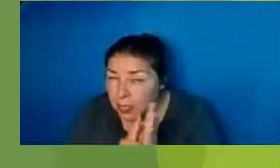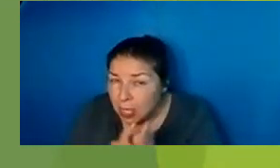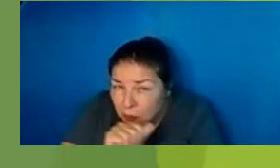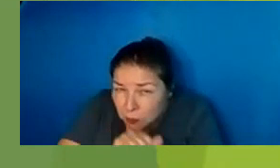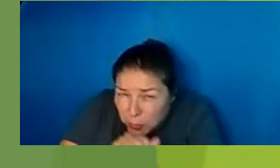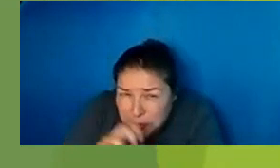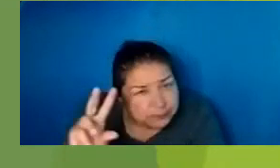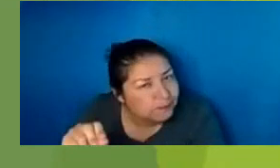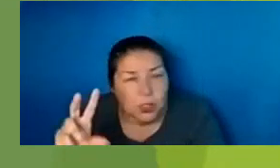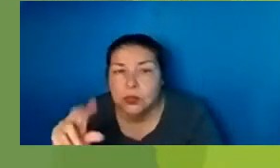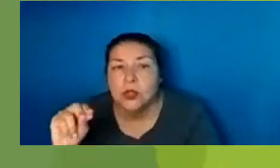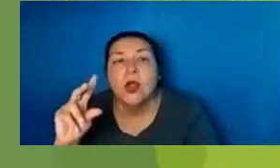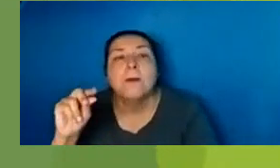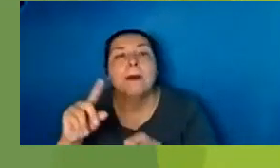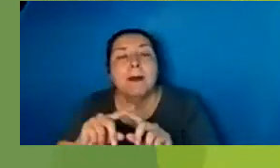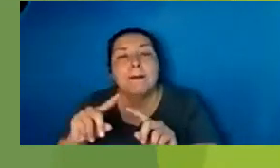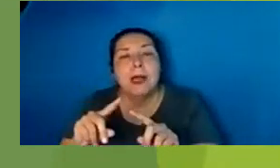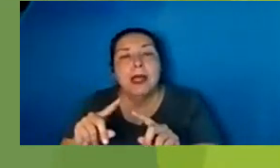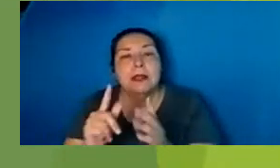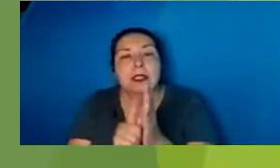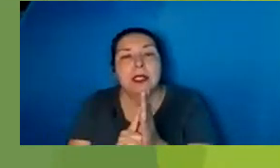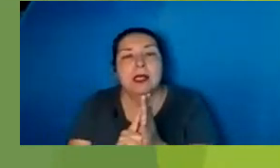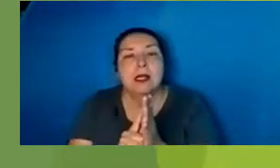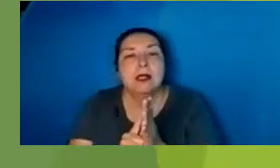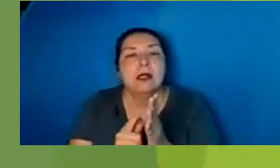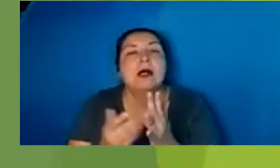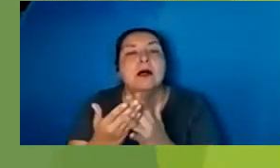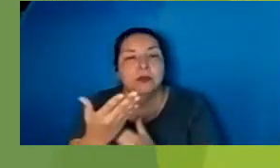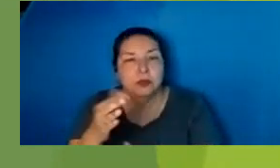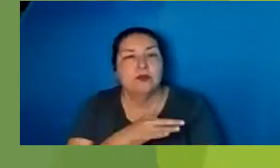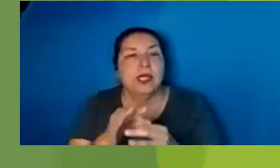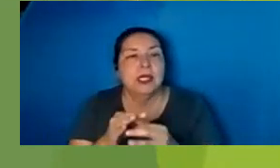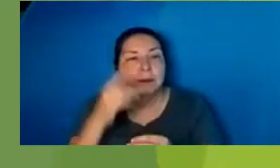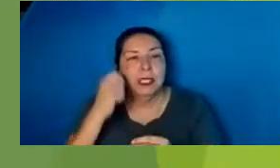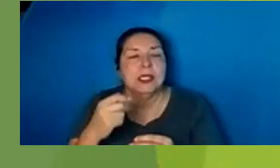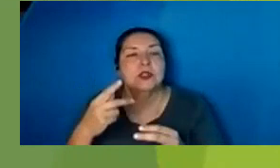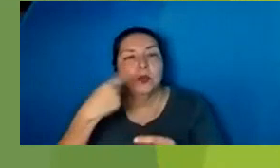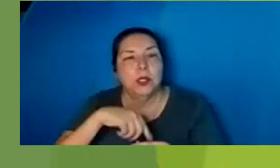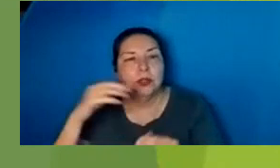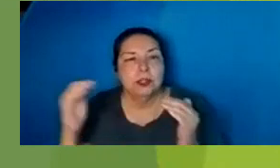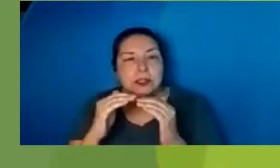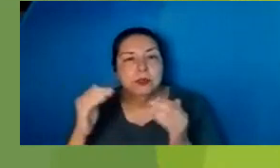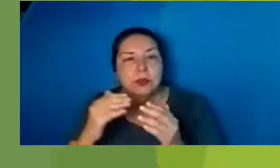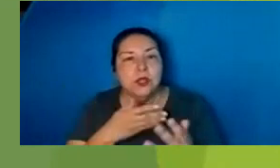the law of faith. For we hold that one is justified by faith apart from the works of the law.